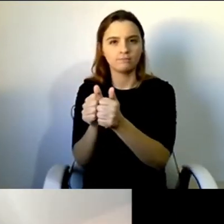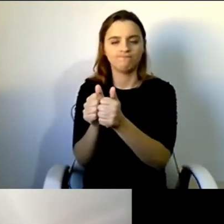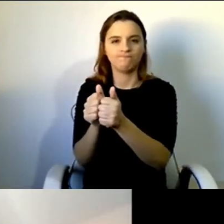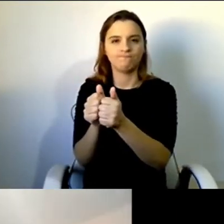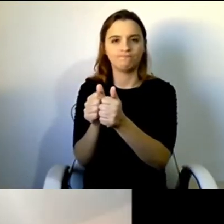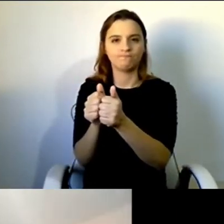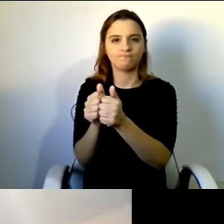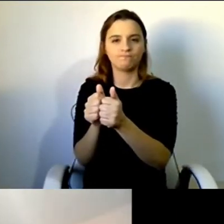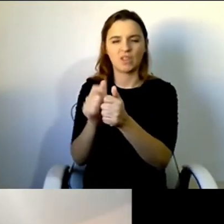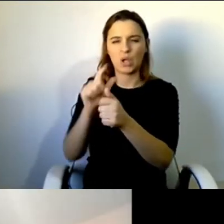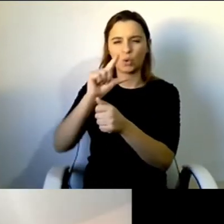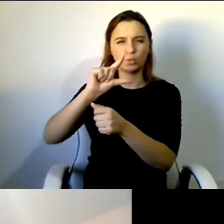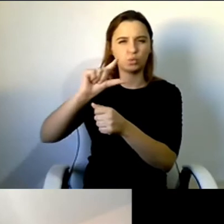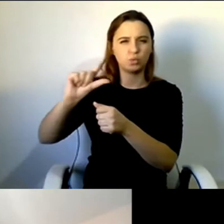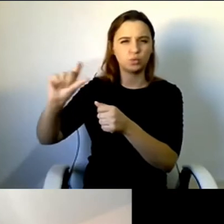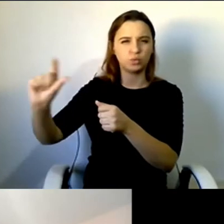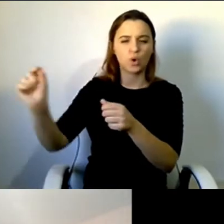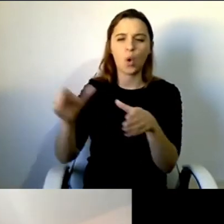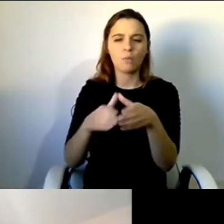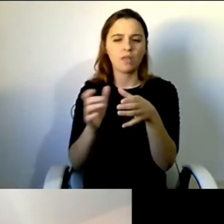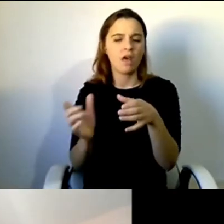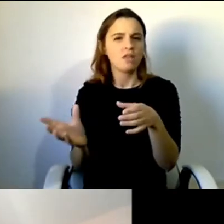communities, far from human eyes.